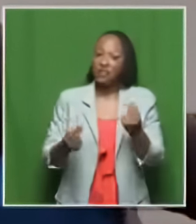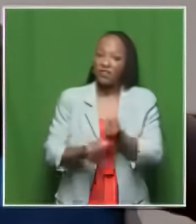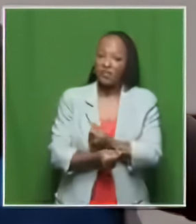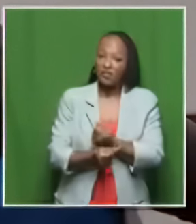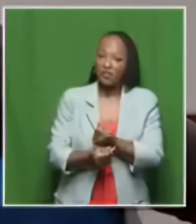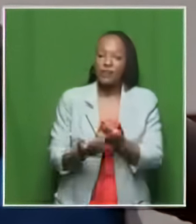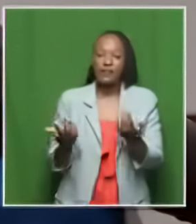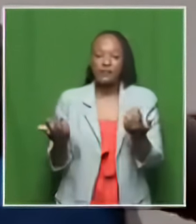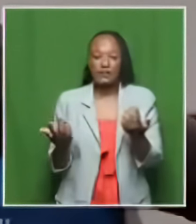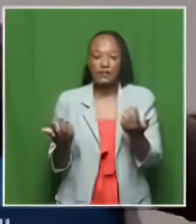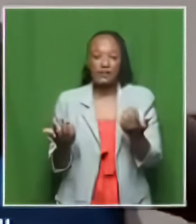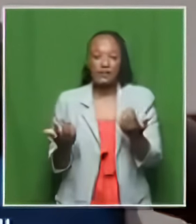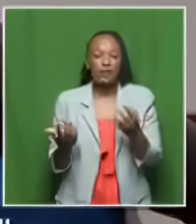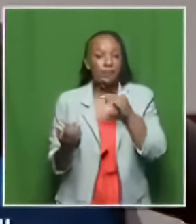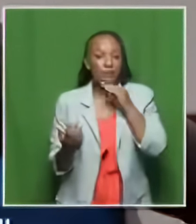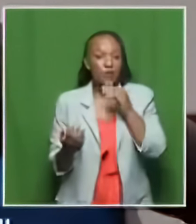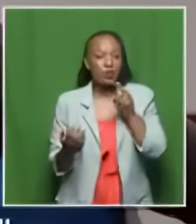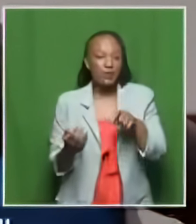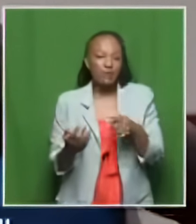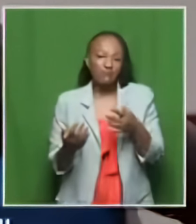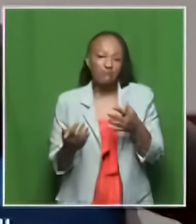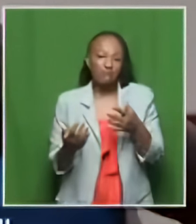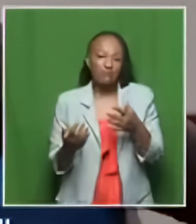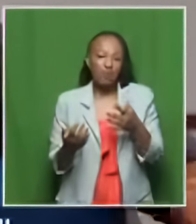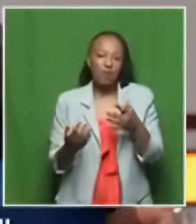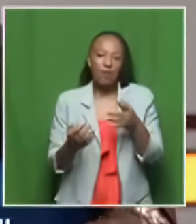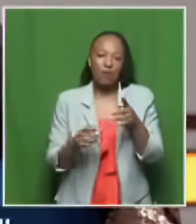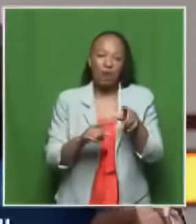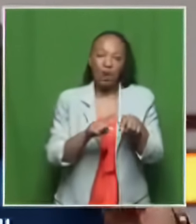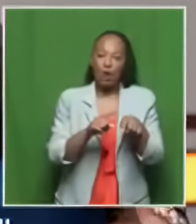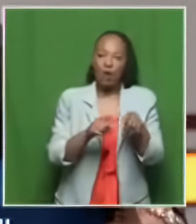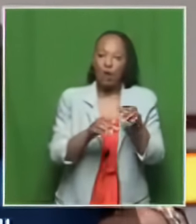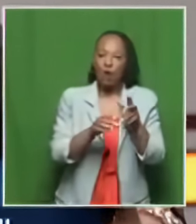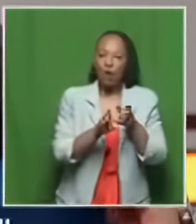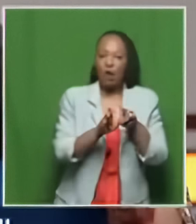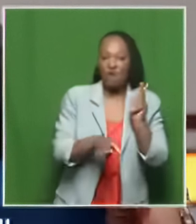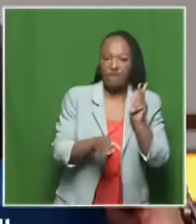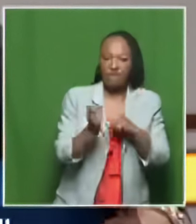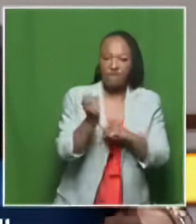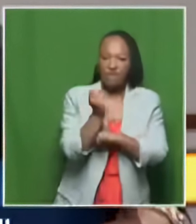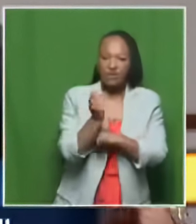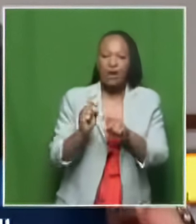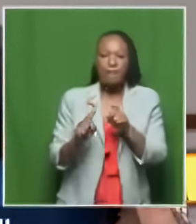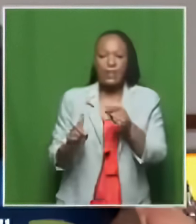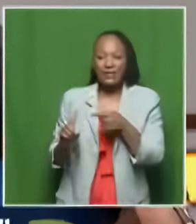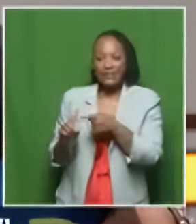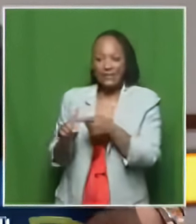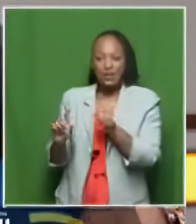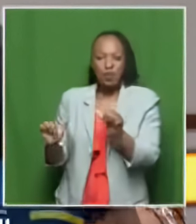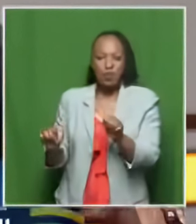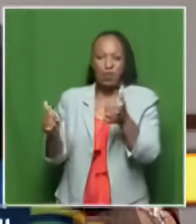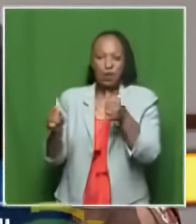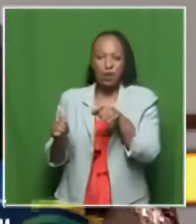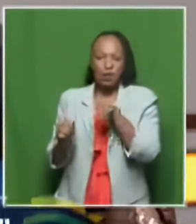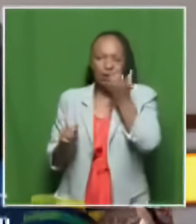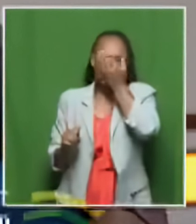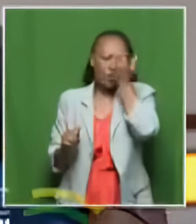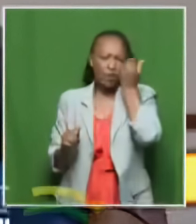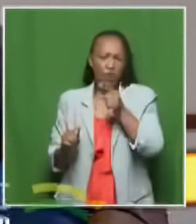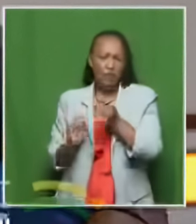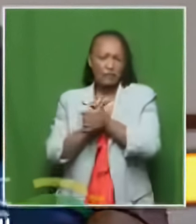push, he's going to have to leave the office. But the guy is so good, and I don't know where he got